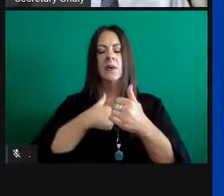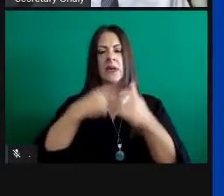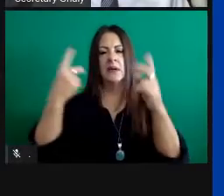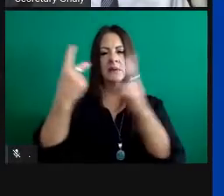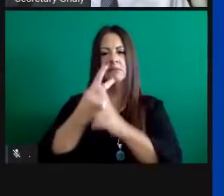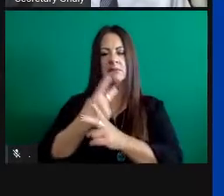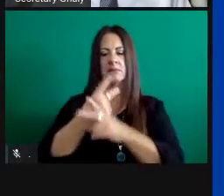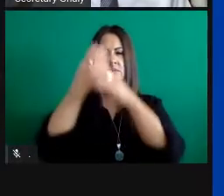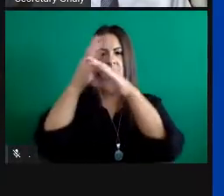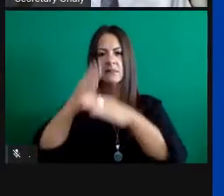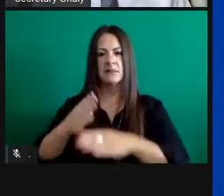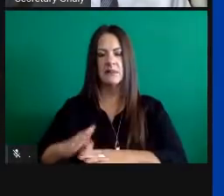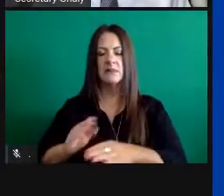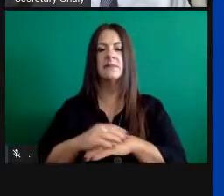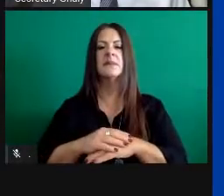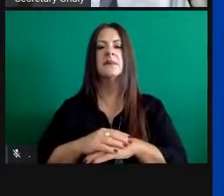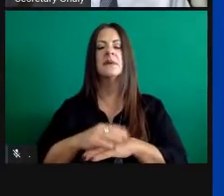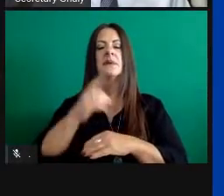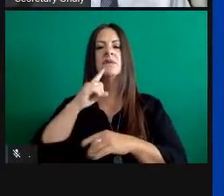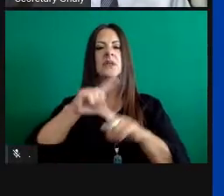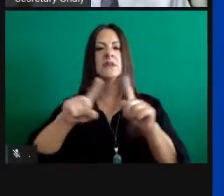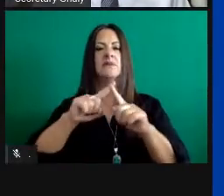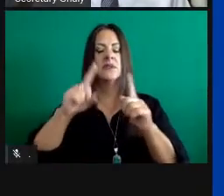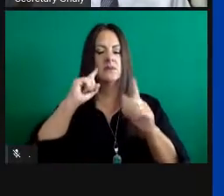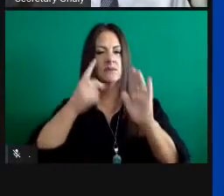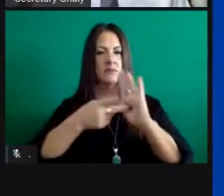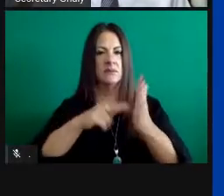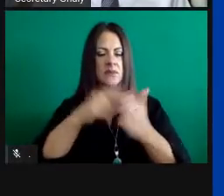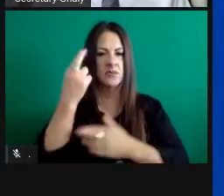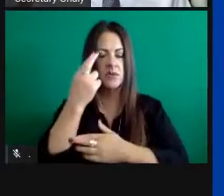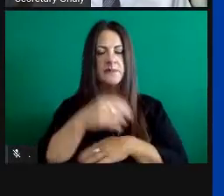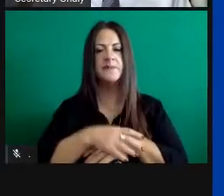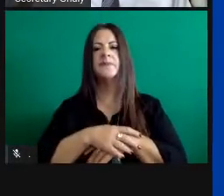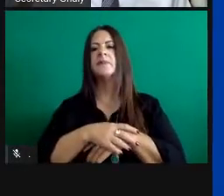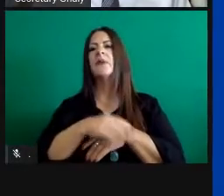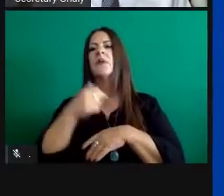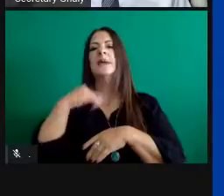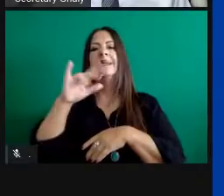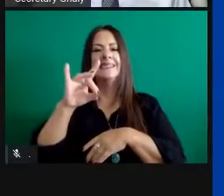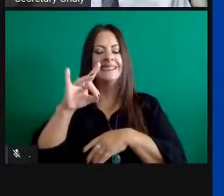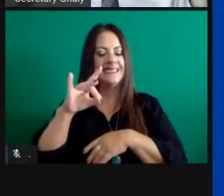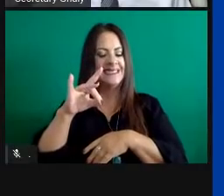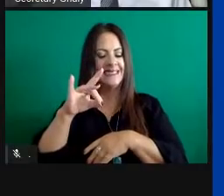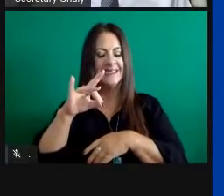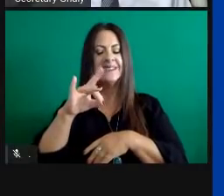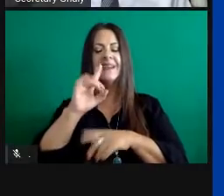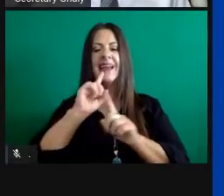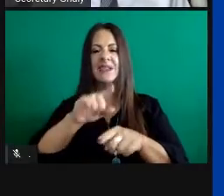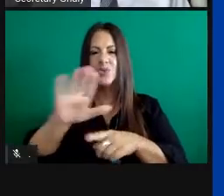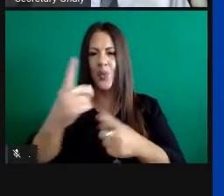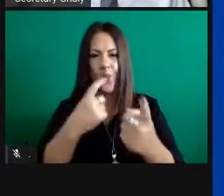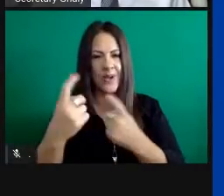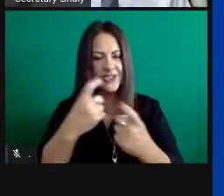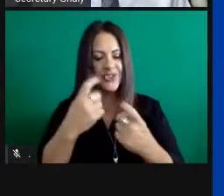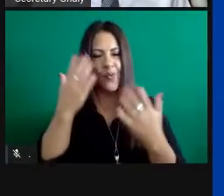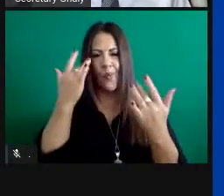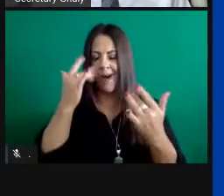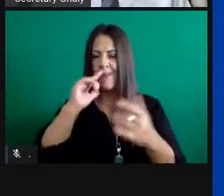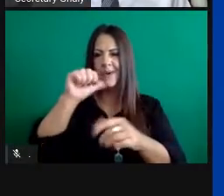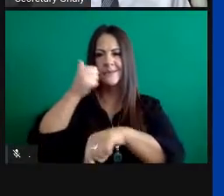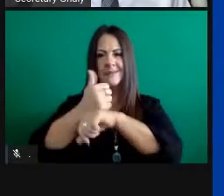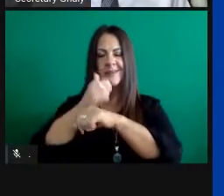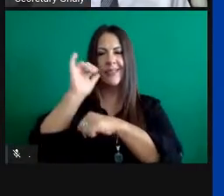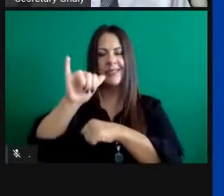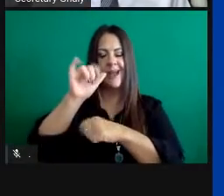various purposes. And although I think we've fielded many questions about why these regions are, from a public